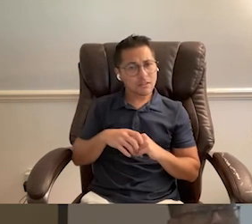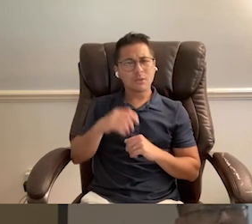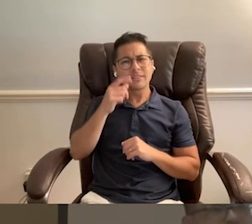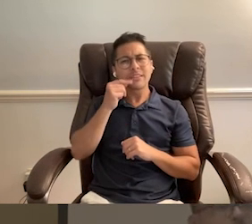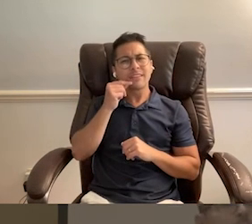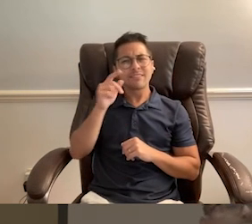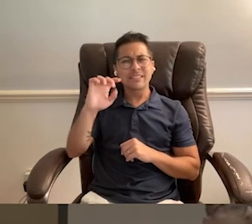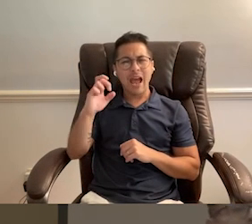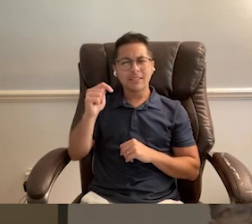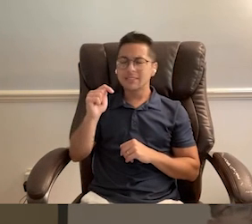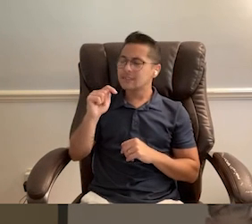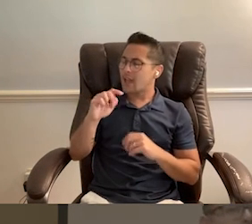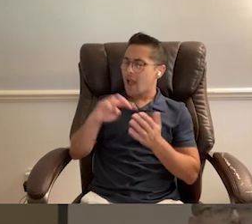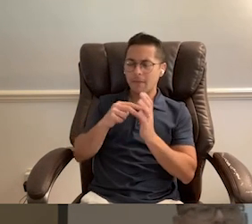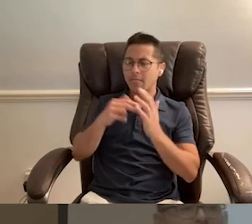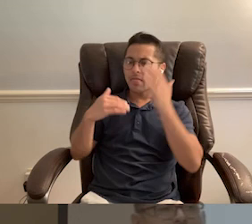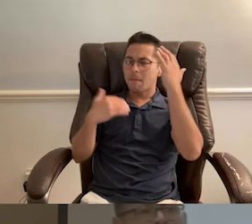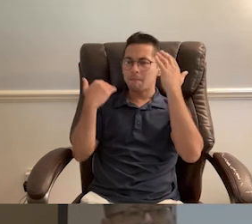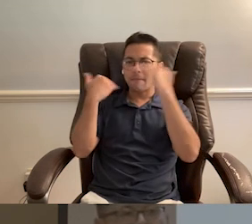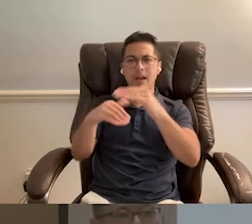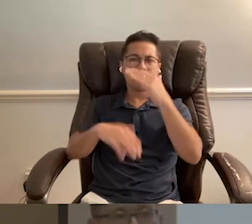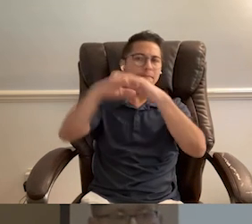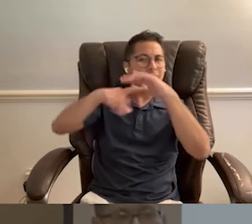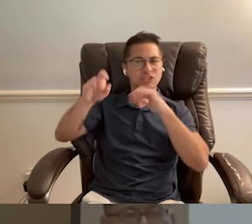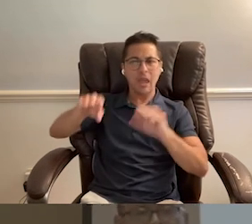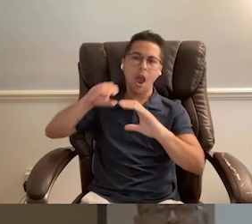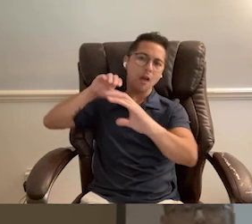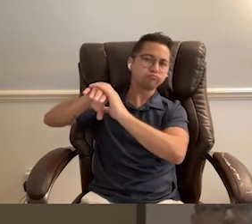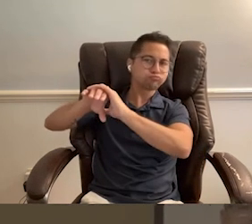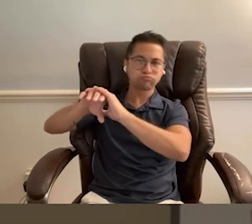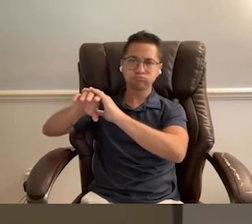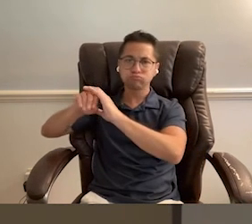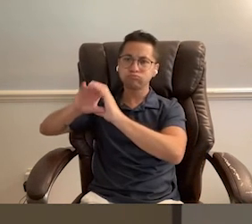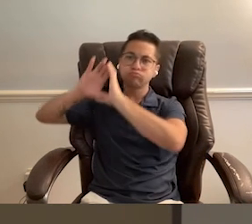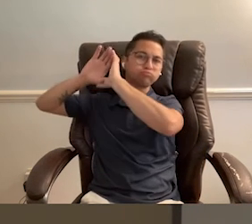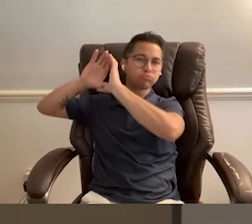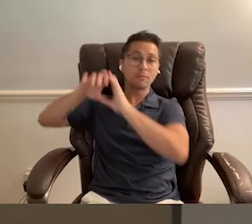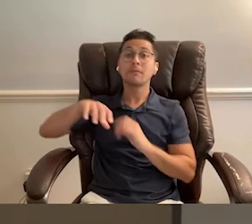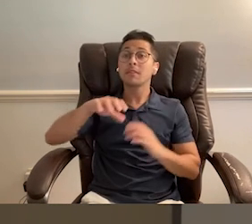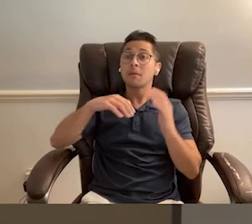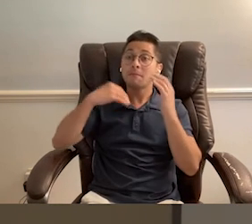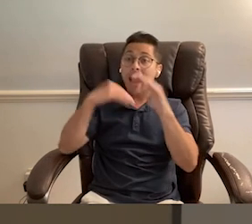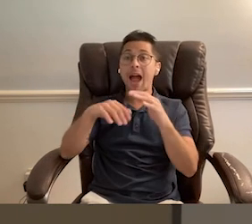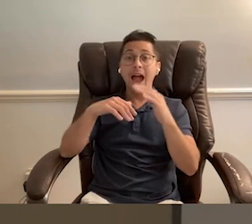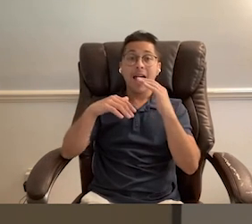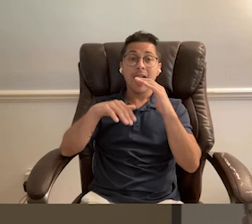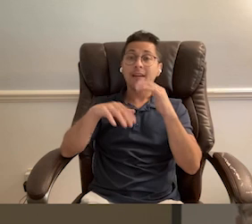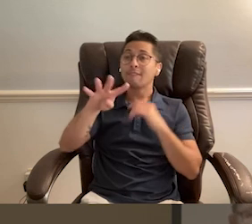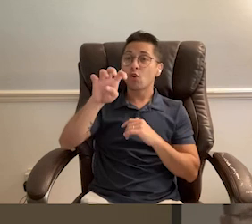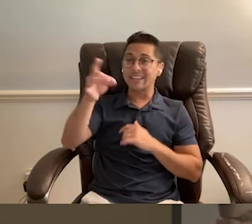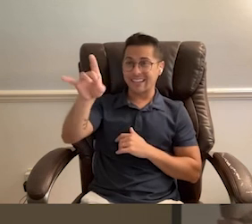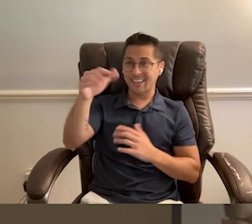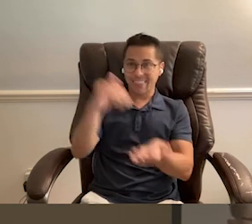max you can have. Oh, so the max you can have, the max the account can grow up to is 418,000. So that means if you